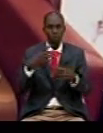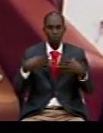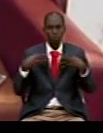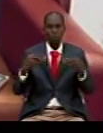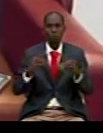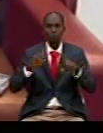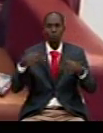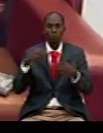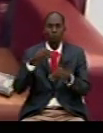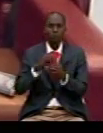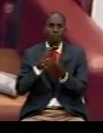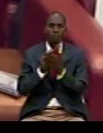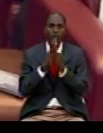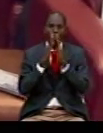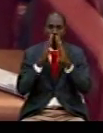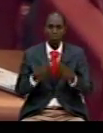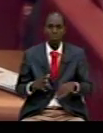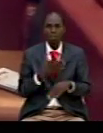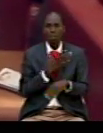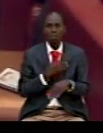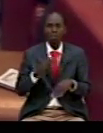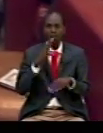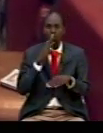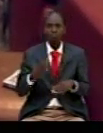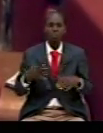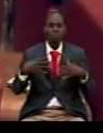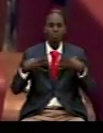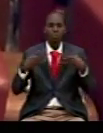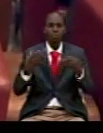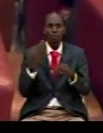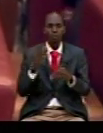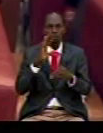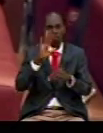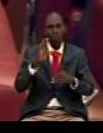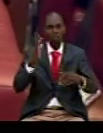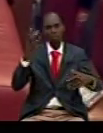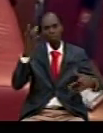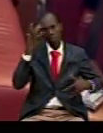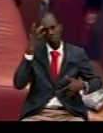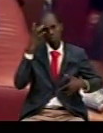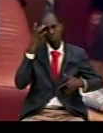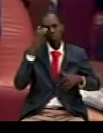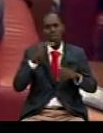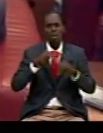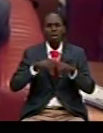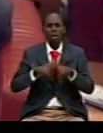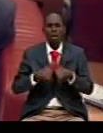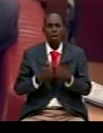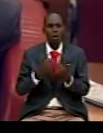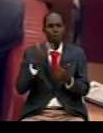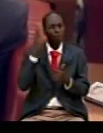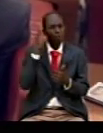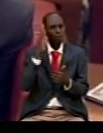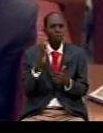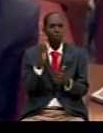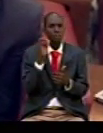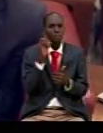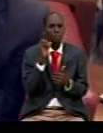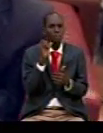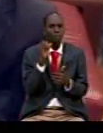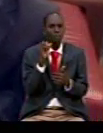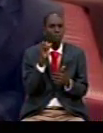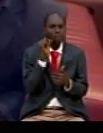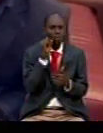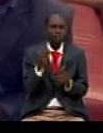in peace and be whole of thy plague. How did she show faith? How did